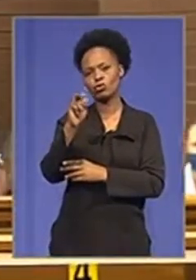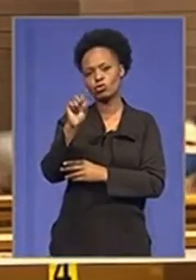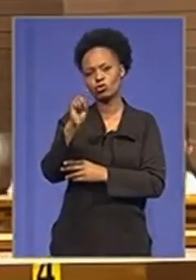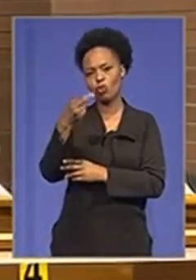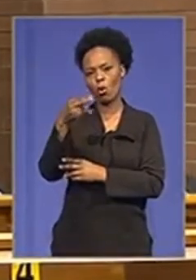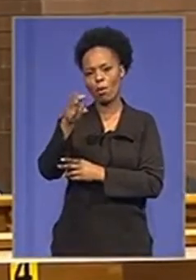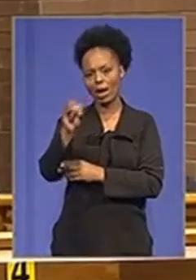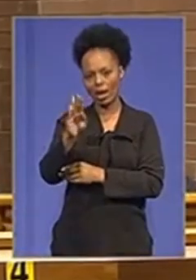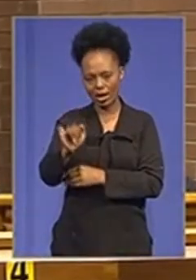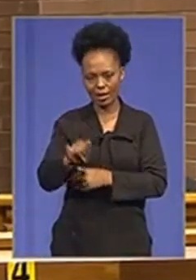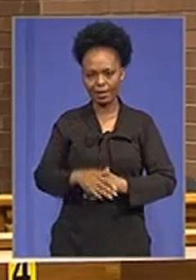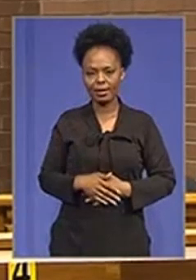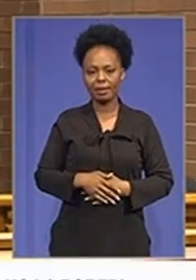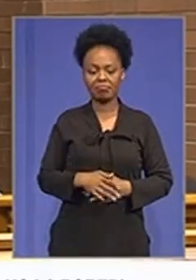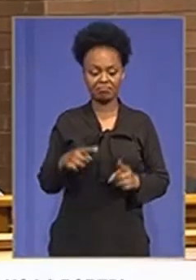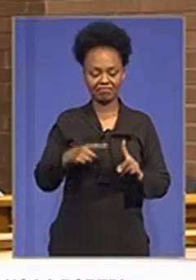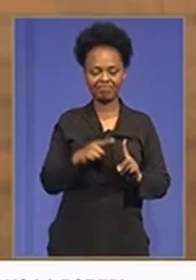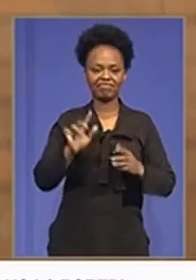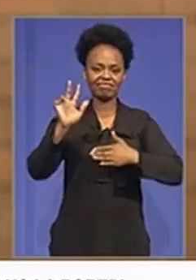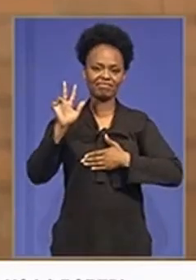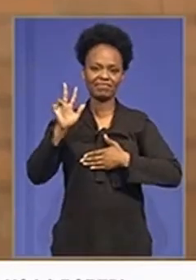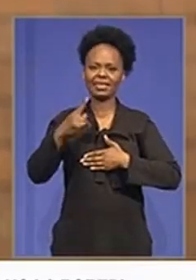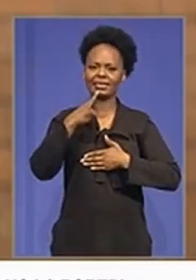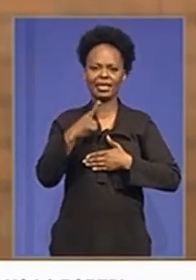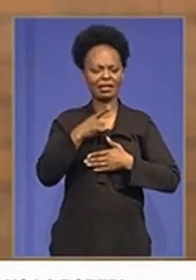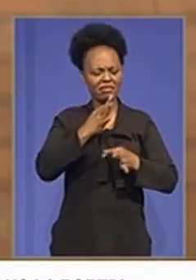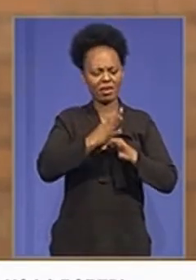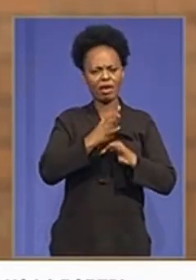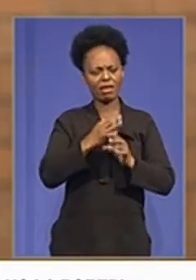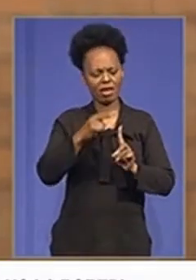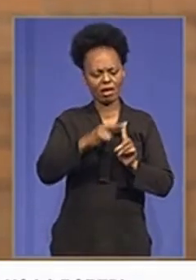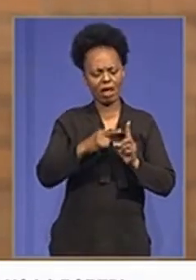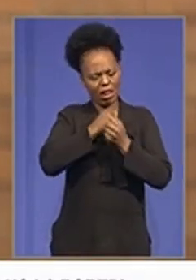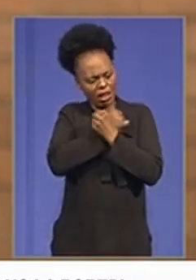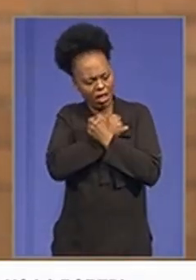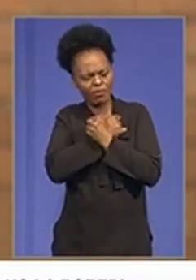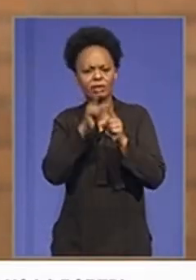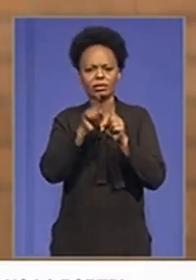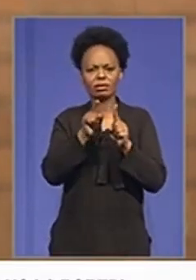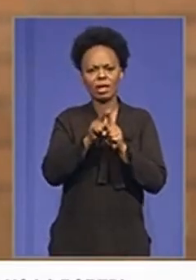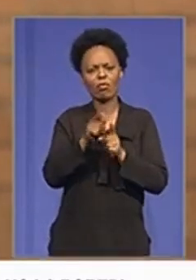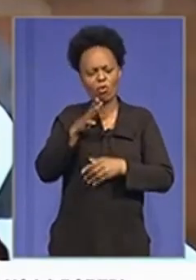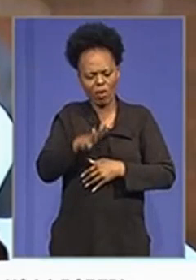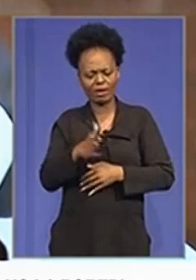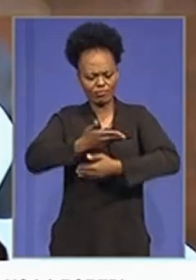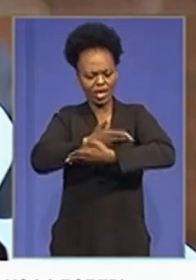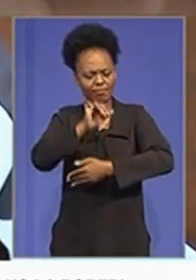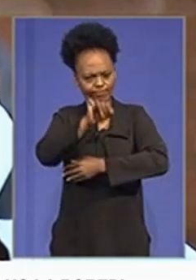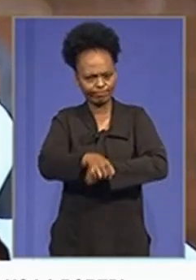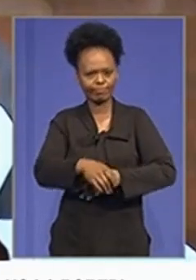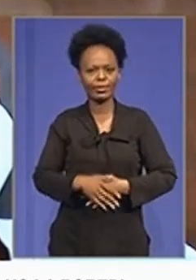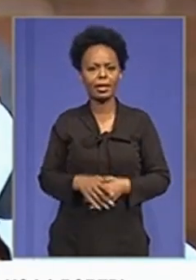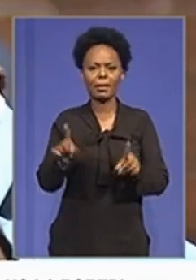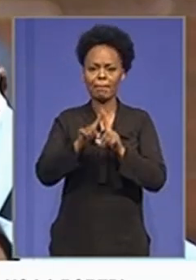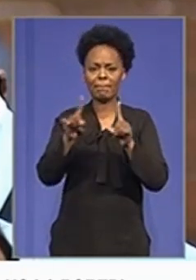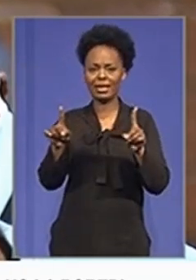sa gagwe sa maikano o begile fa e le rre yo lerato le gore o ne a itumeletse go kopana le ngwana wa gagwe. Le fa go le jalo